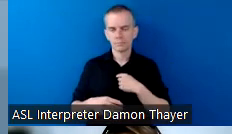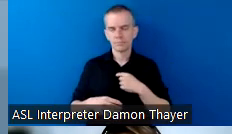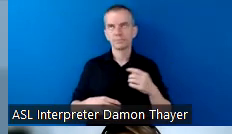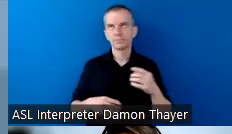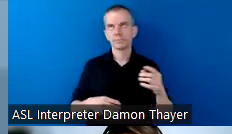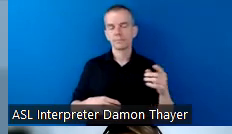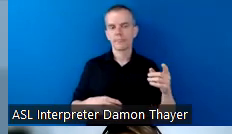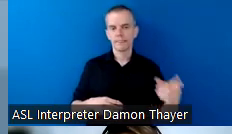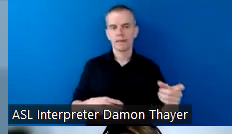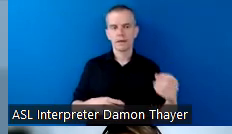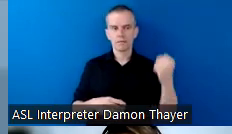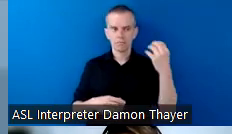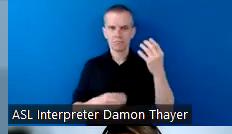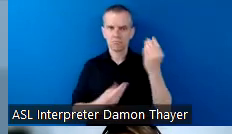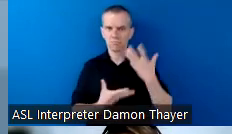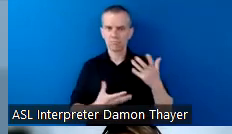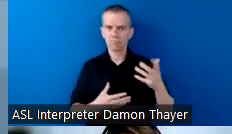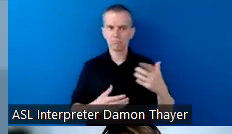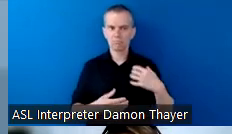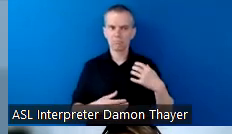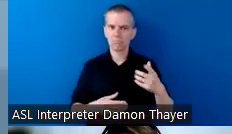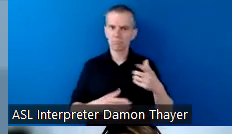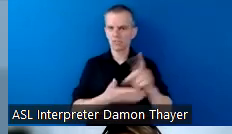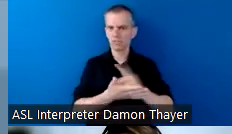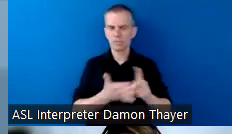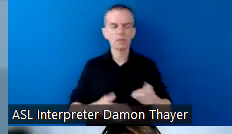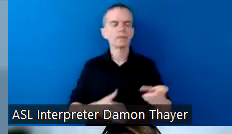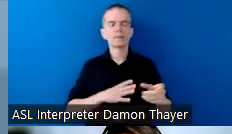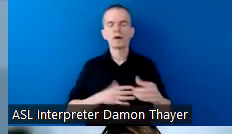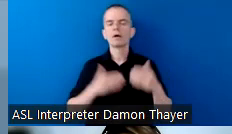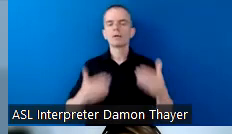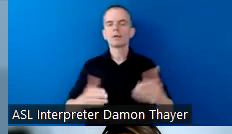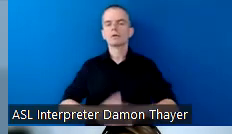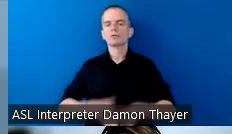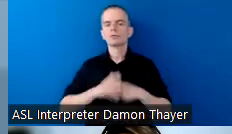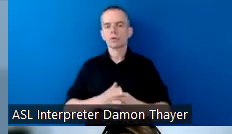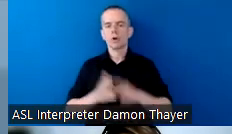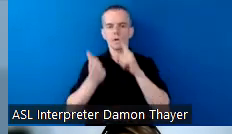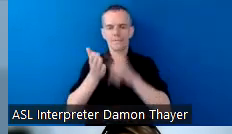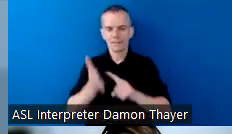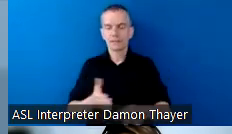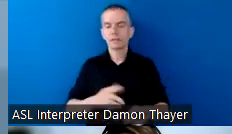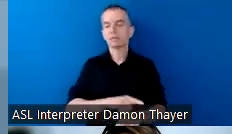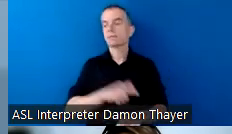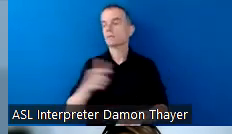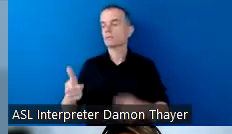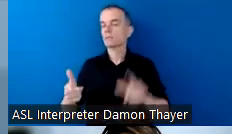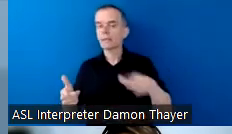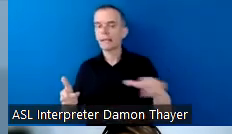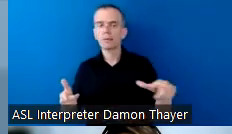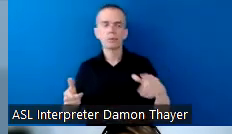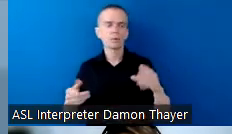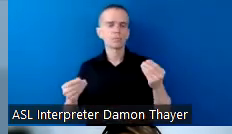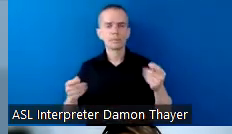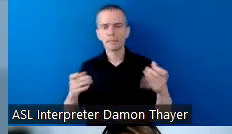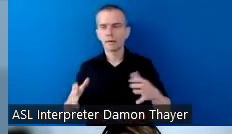facie case of discrimination, then we will open an investigation that gives the landlord or other party, property manager, a chance to respond